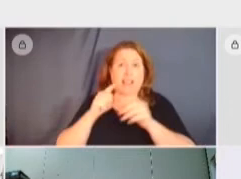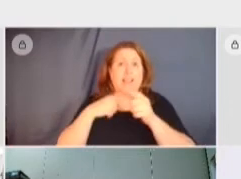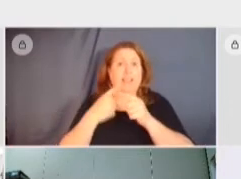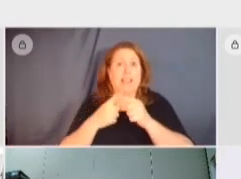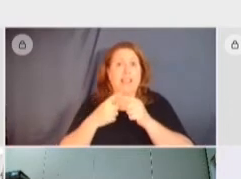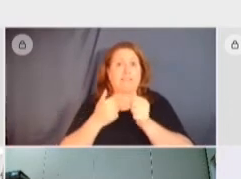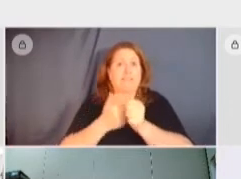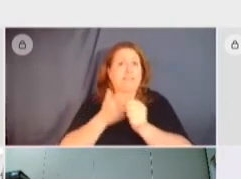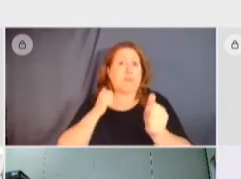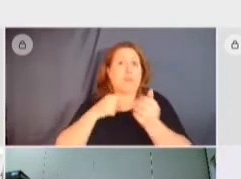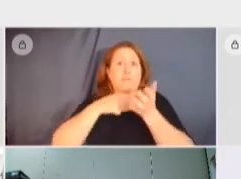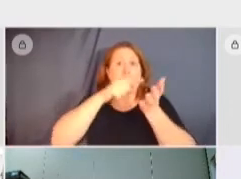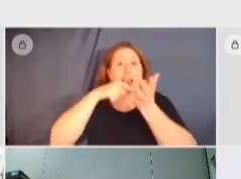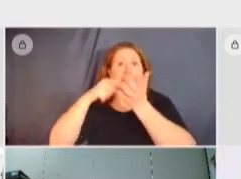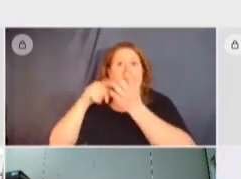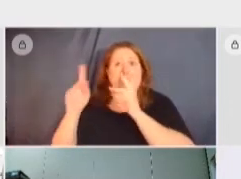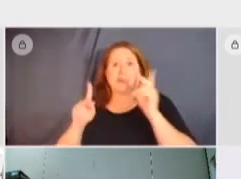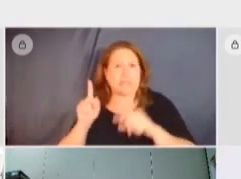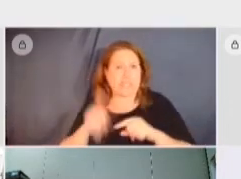to hire into